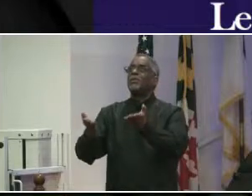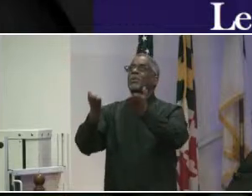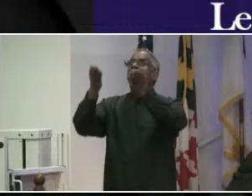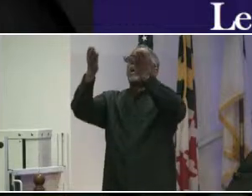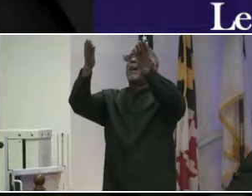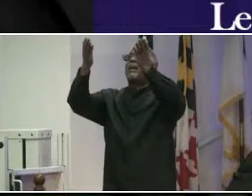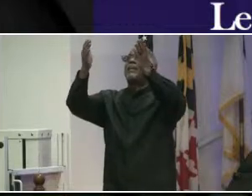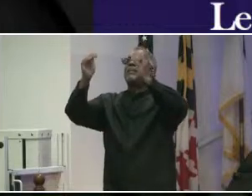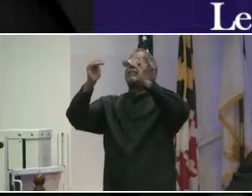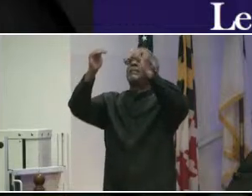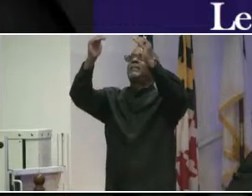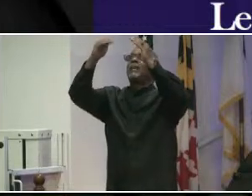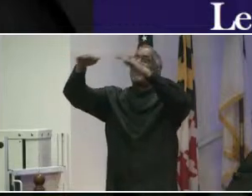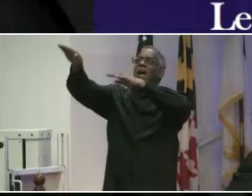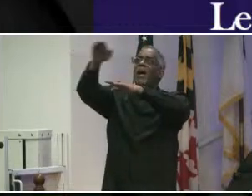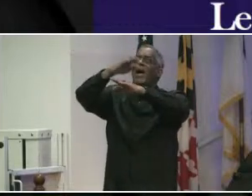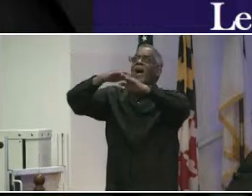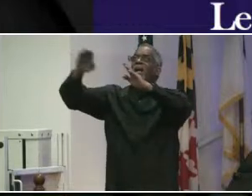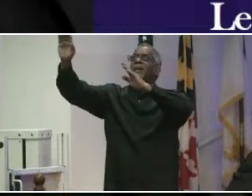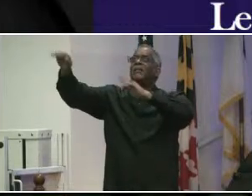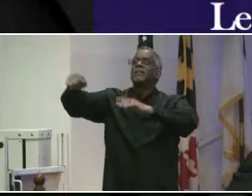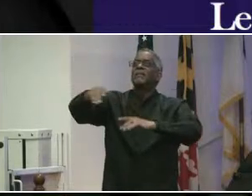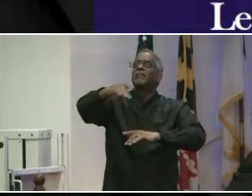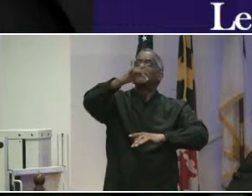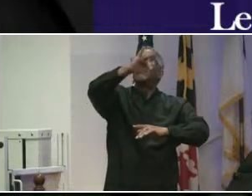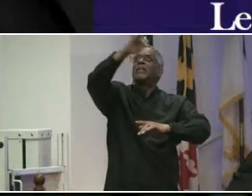rejoicing rise high as the